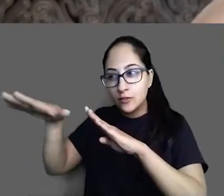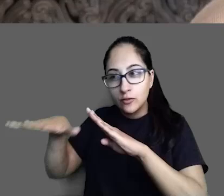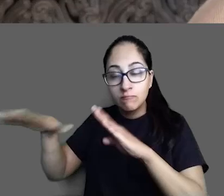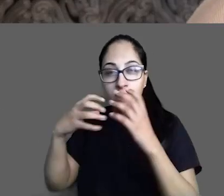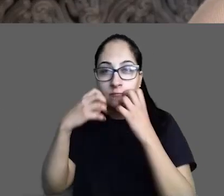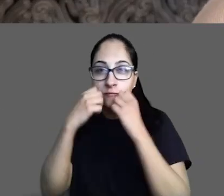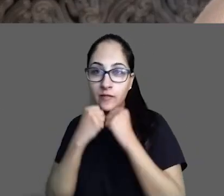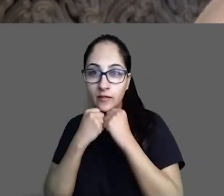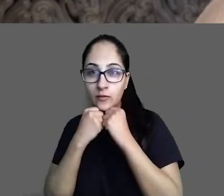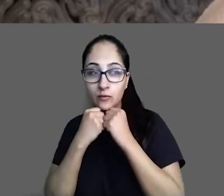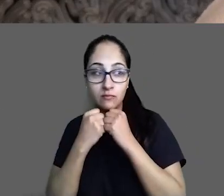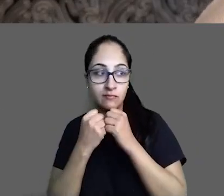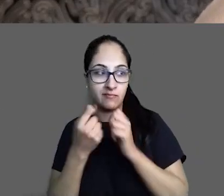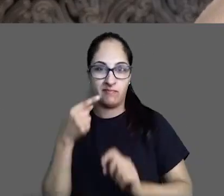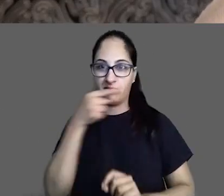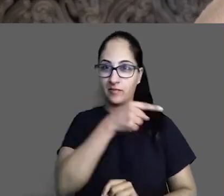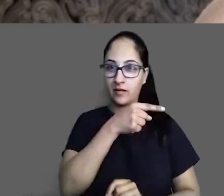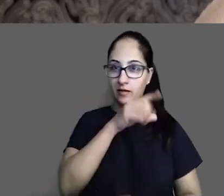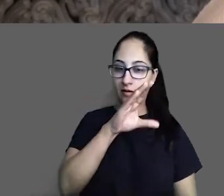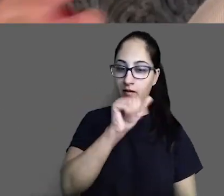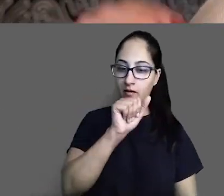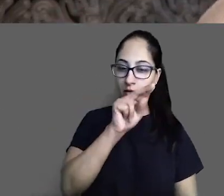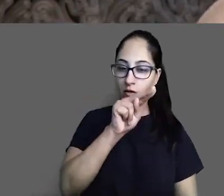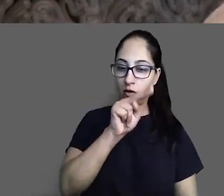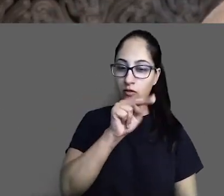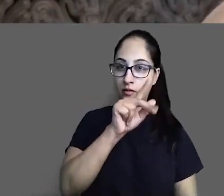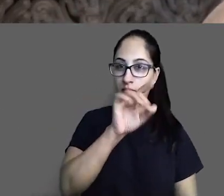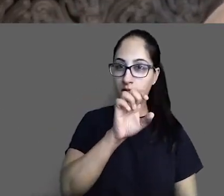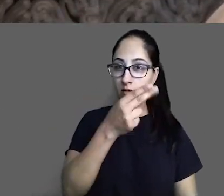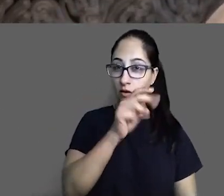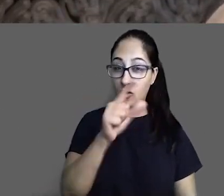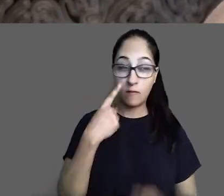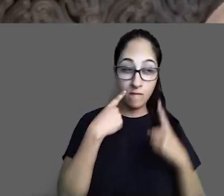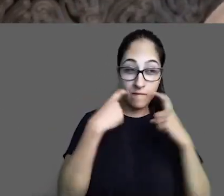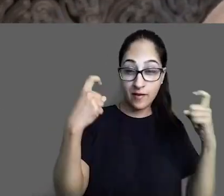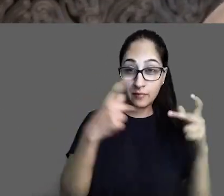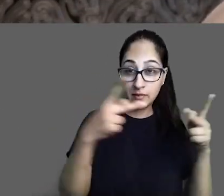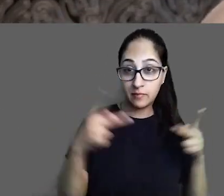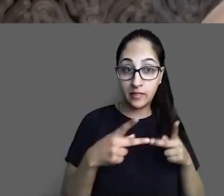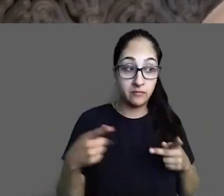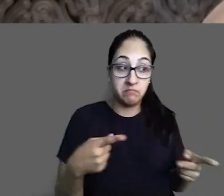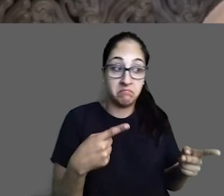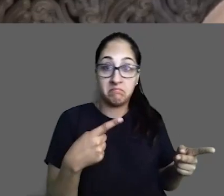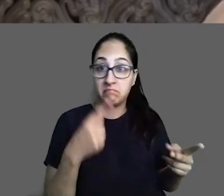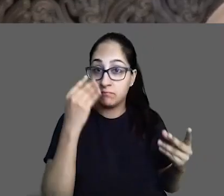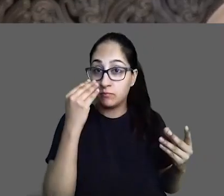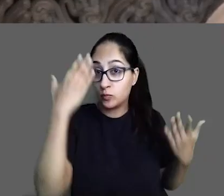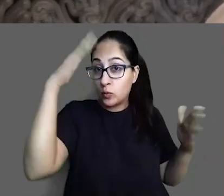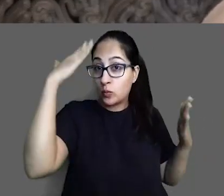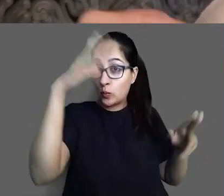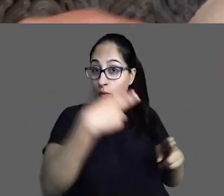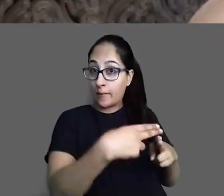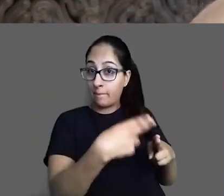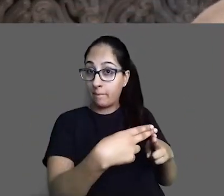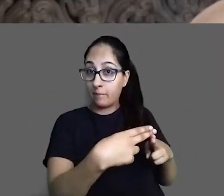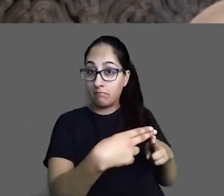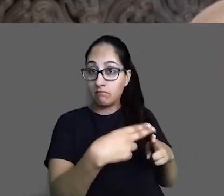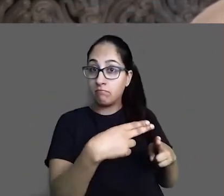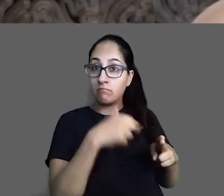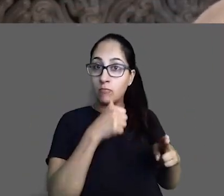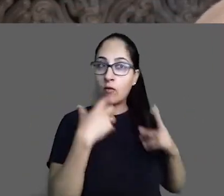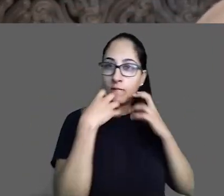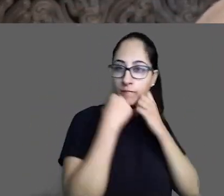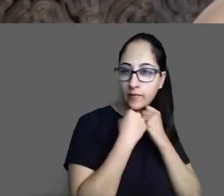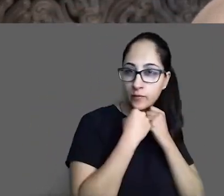Hall was of no importance whatsoever. But the reputation he had in his community as not only carrier of